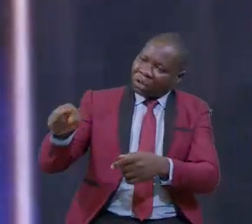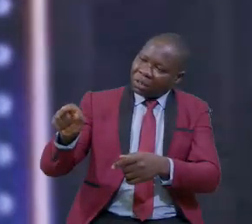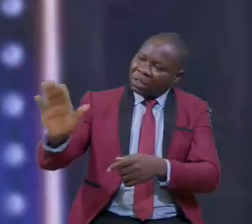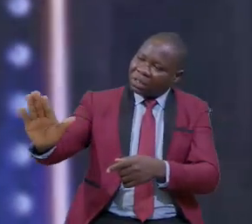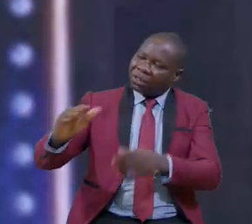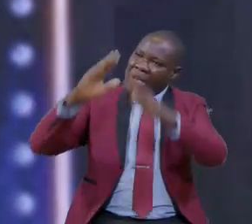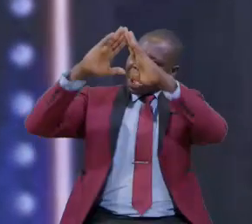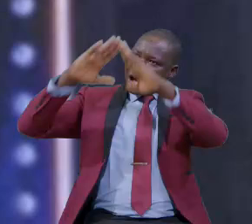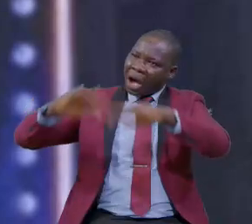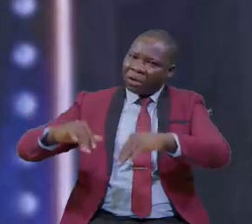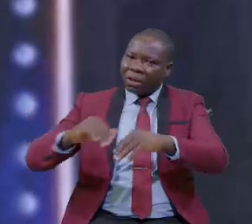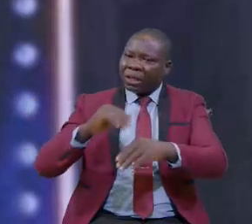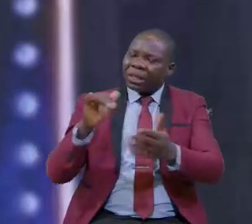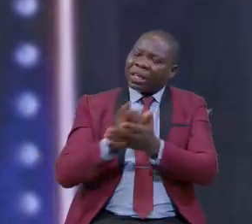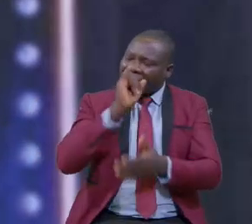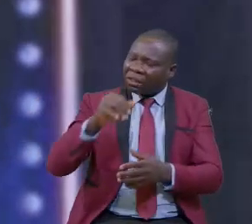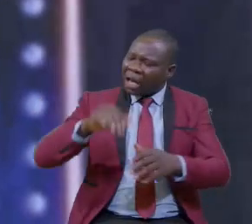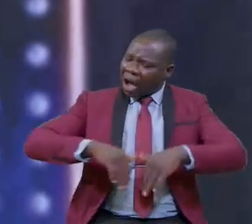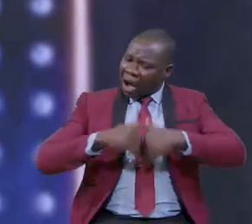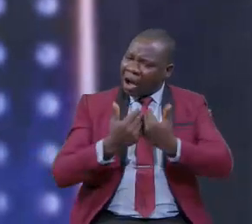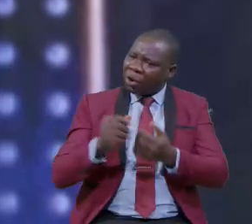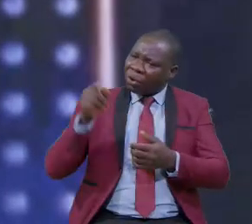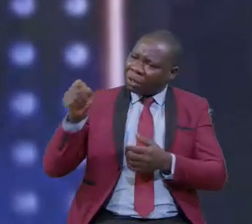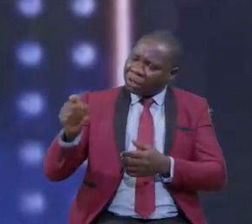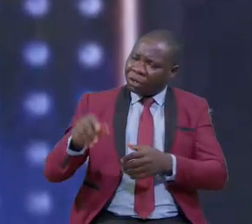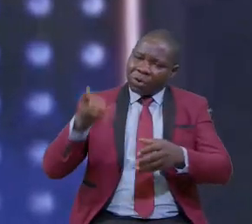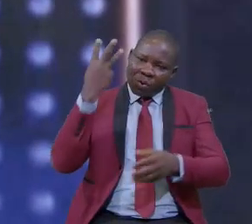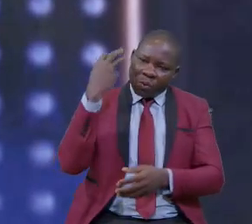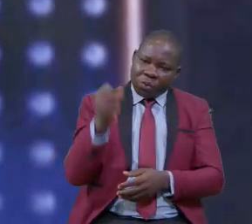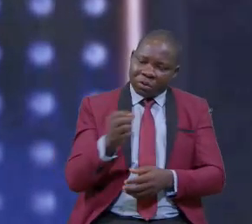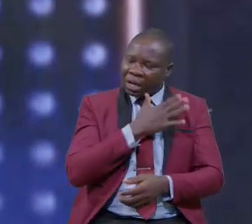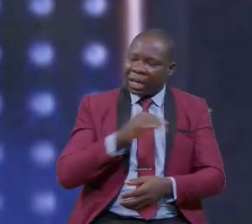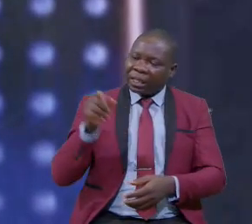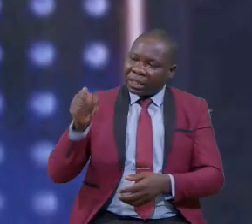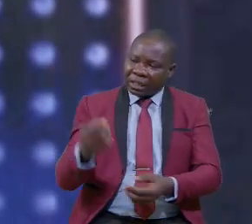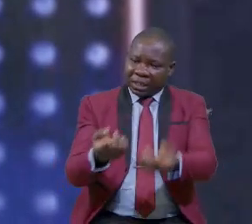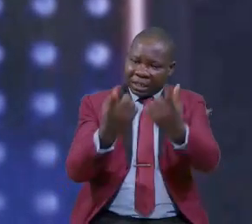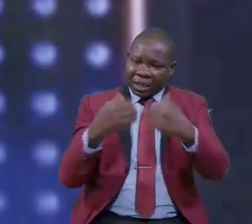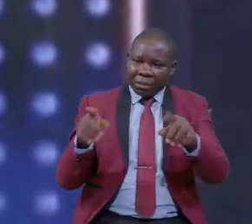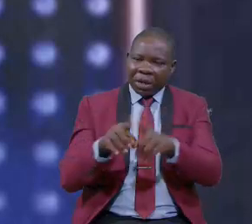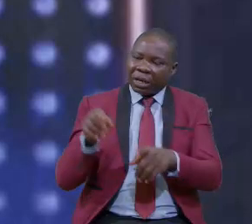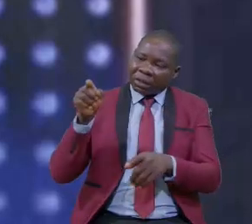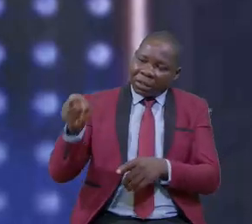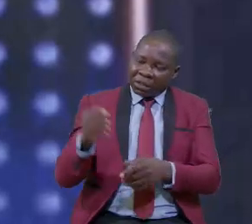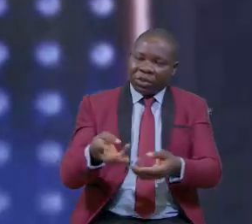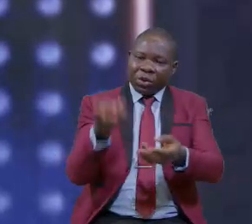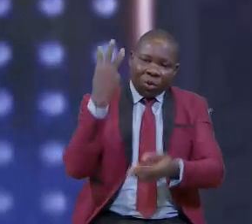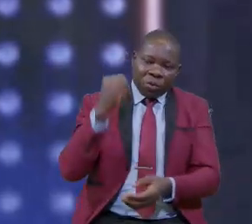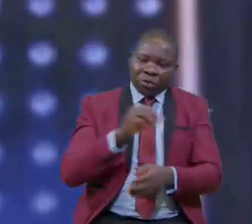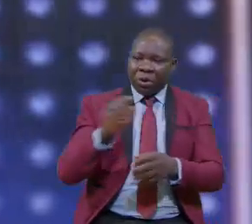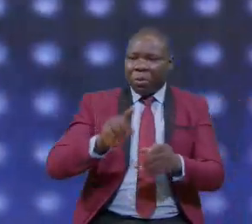as he was. But you know, he didn't live as he was. Give me a good amen. Amen.